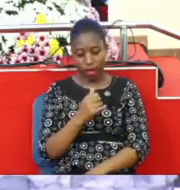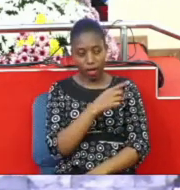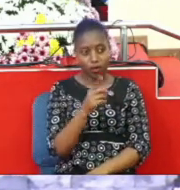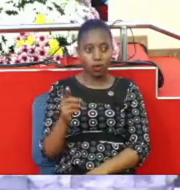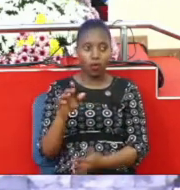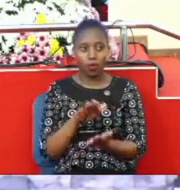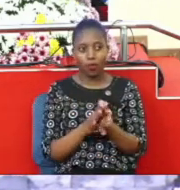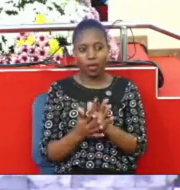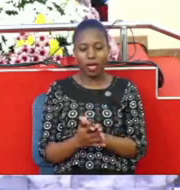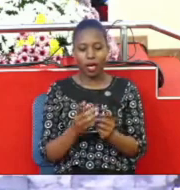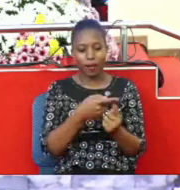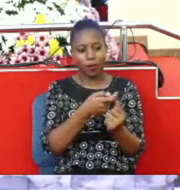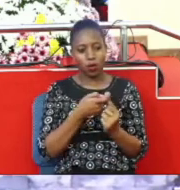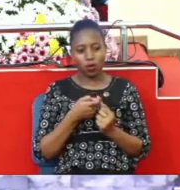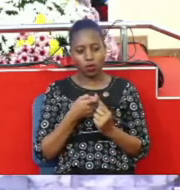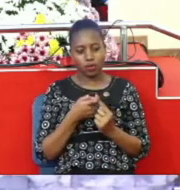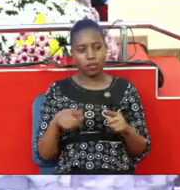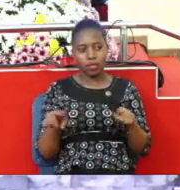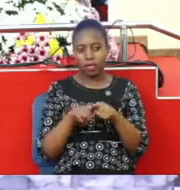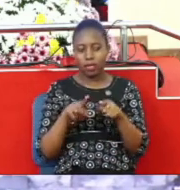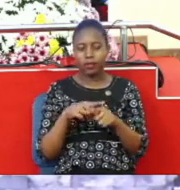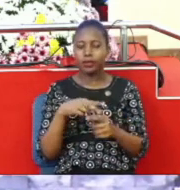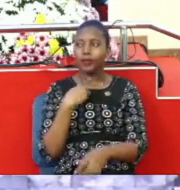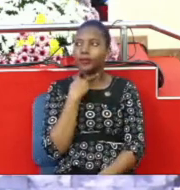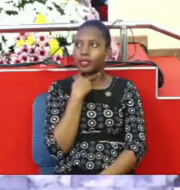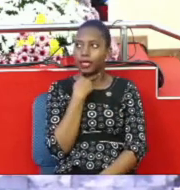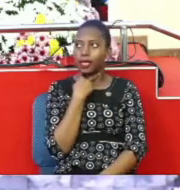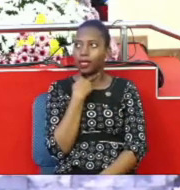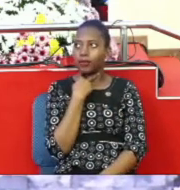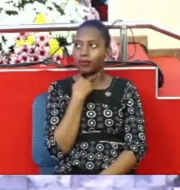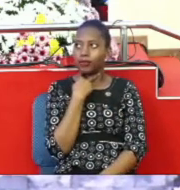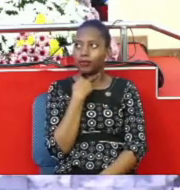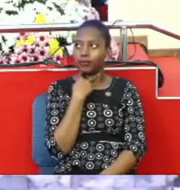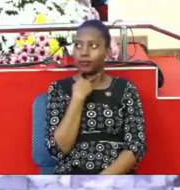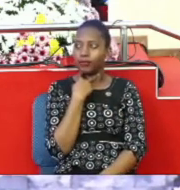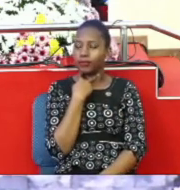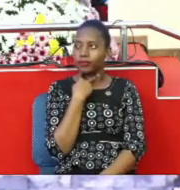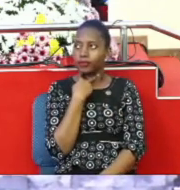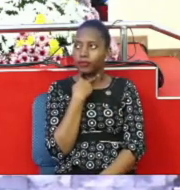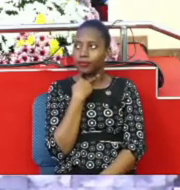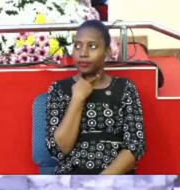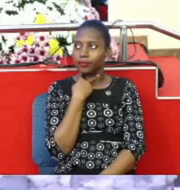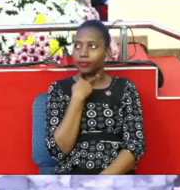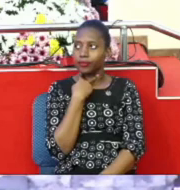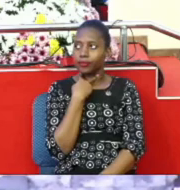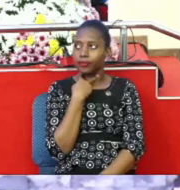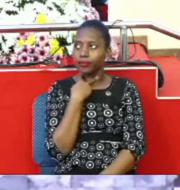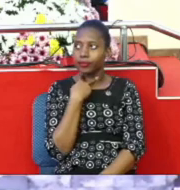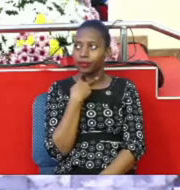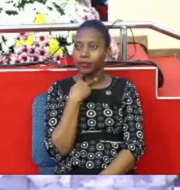addicted until you can be set free, until you are set free. Because it gets hold of